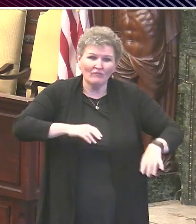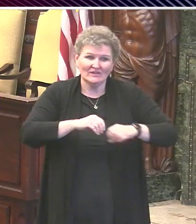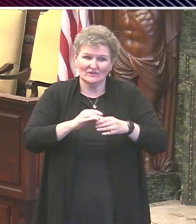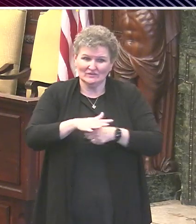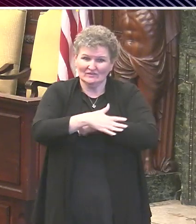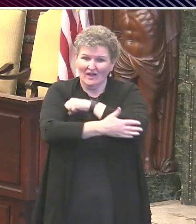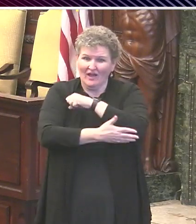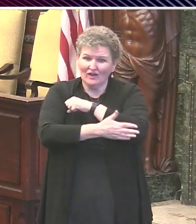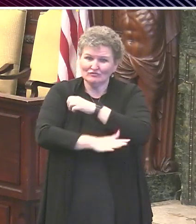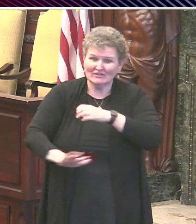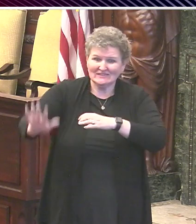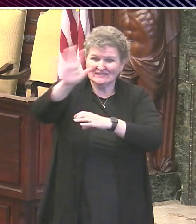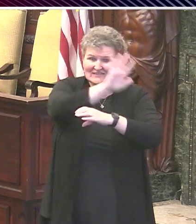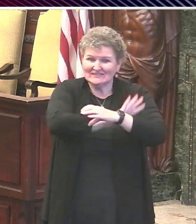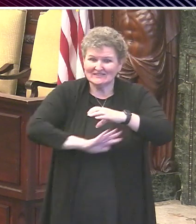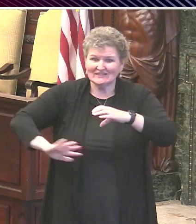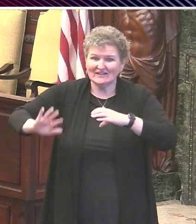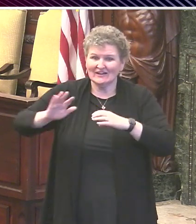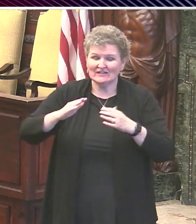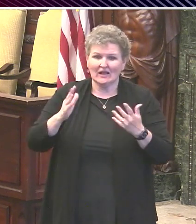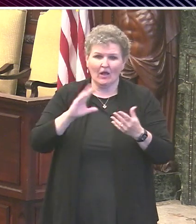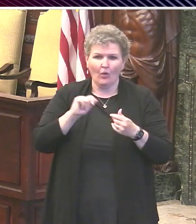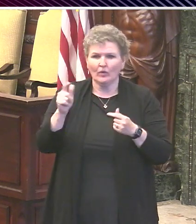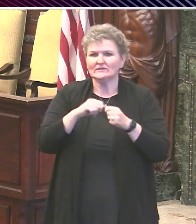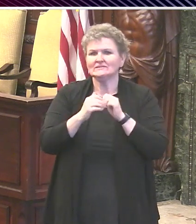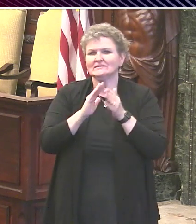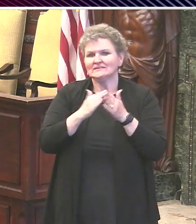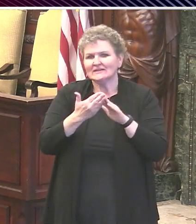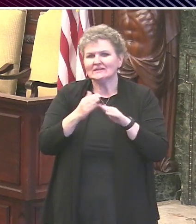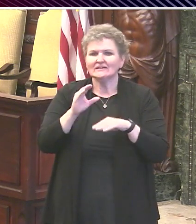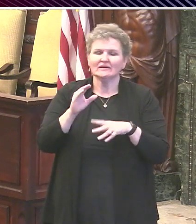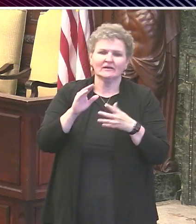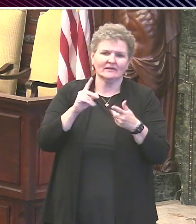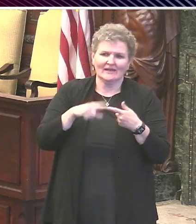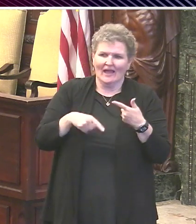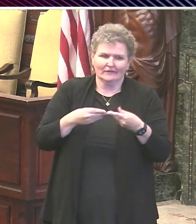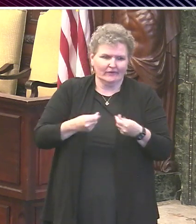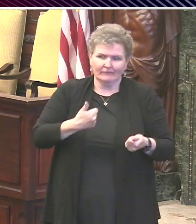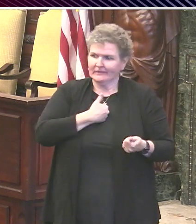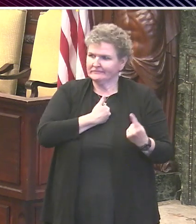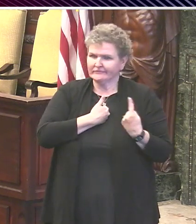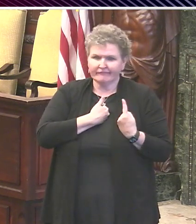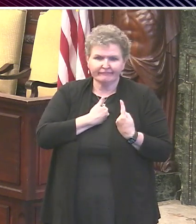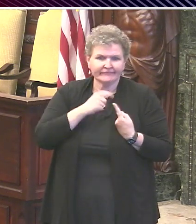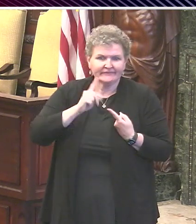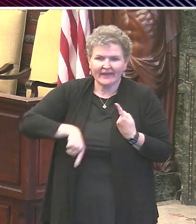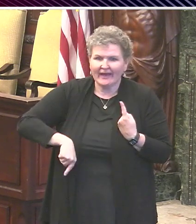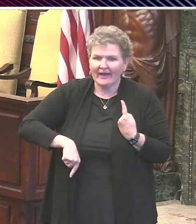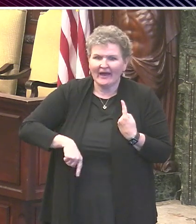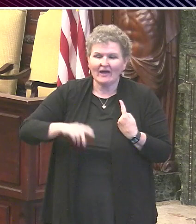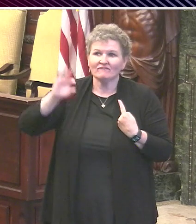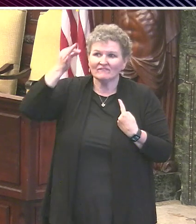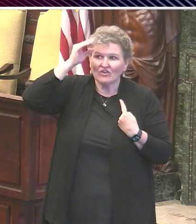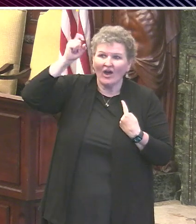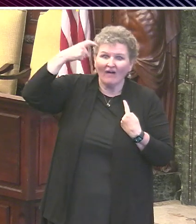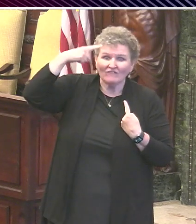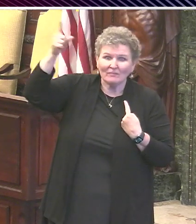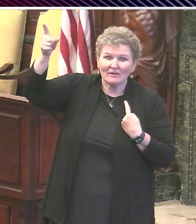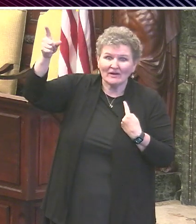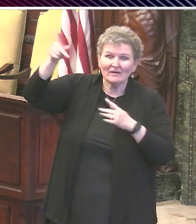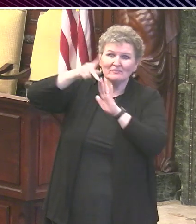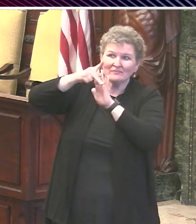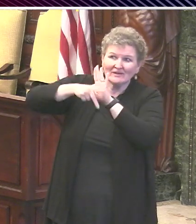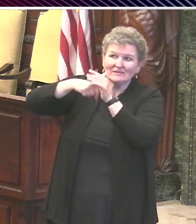cities and urban areas can solve by themselves. We need our federal government to change its housing policies to make it easier to